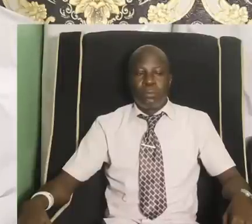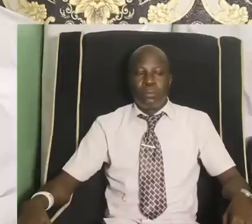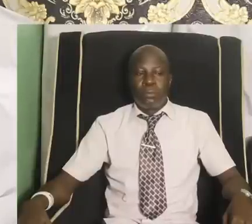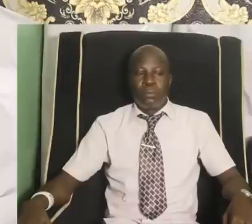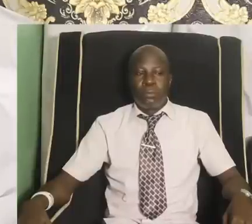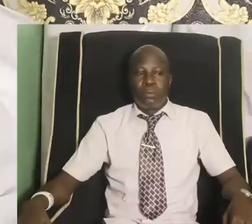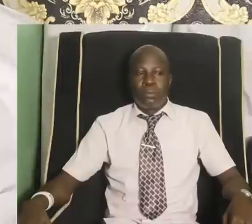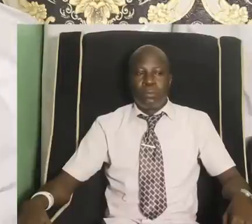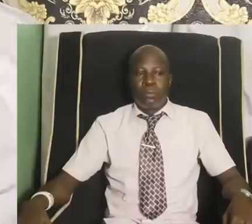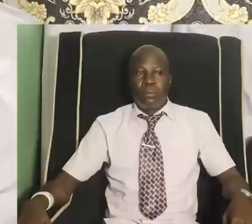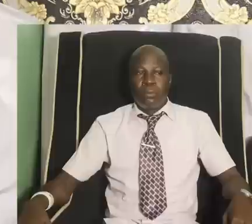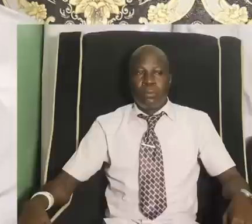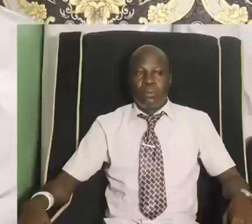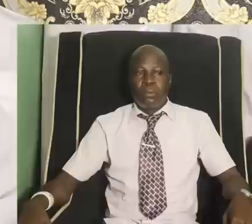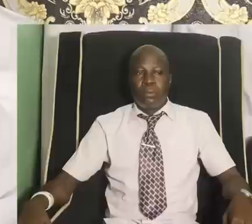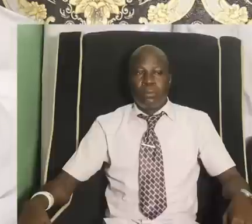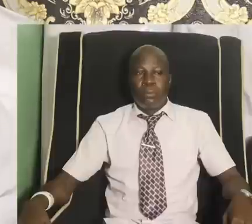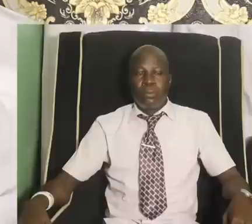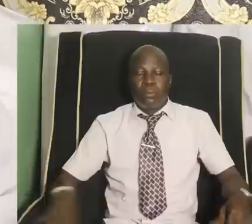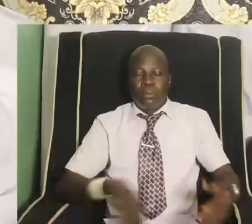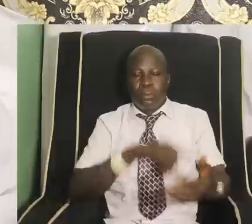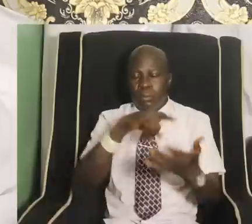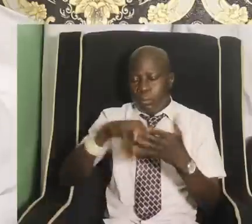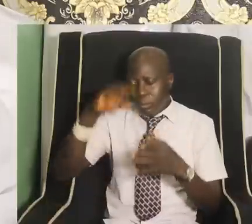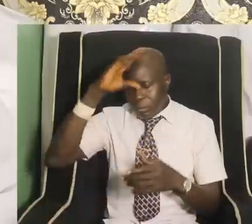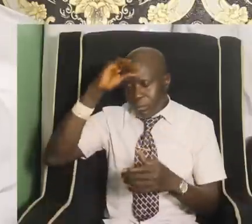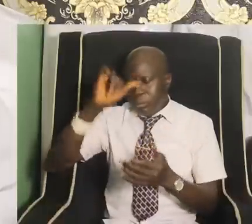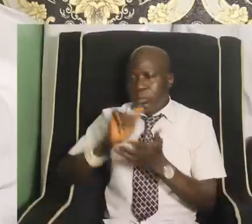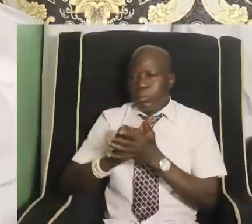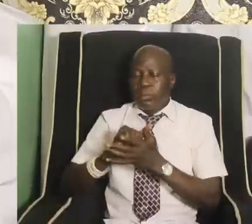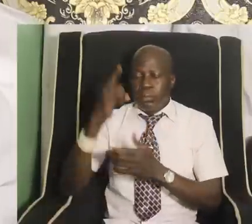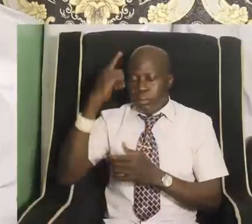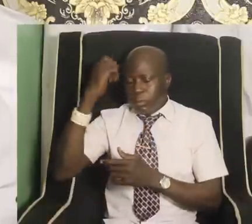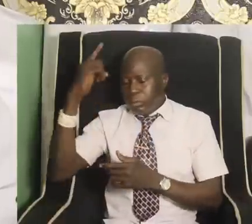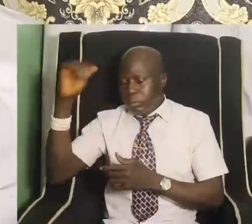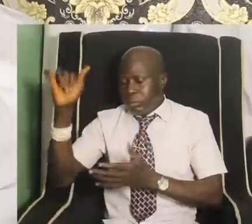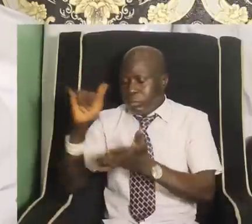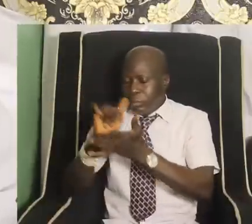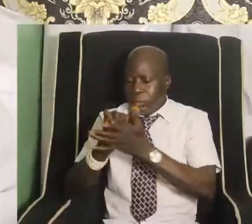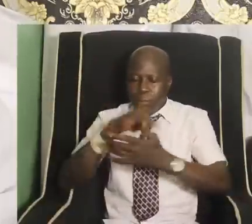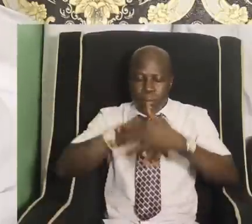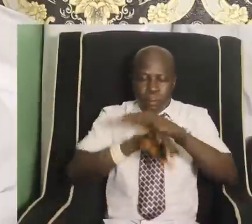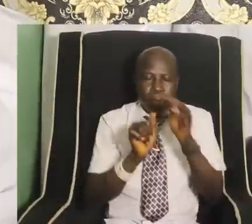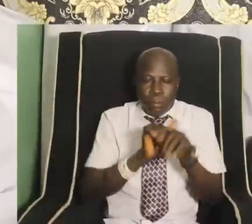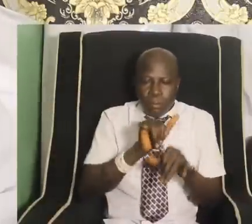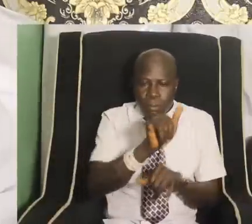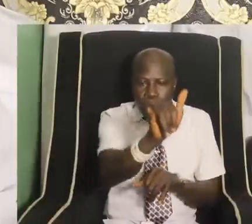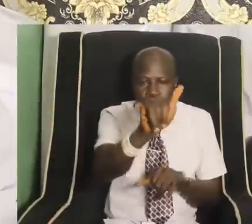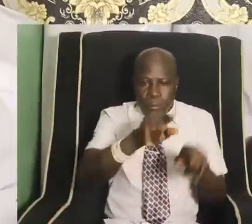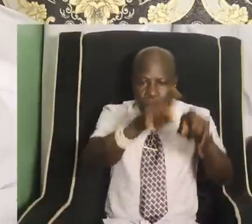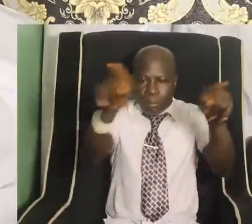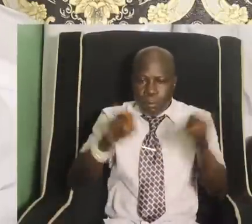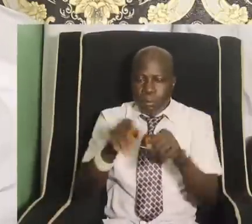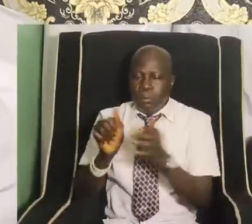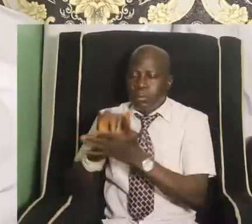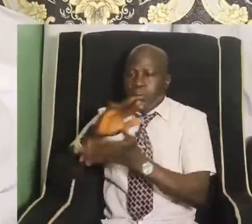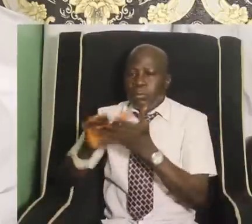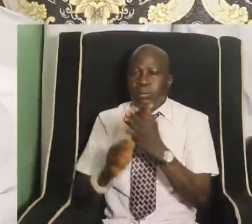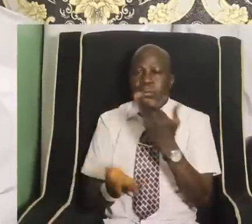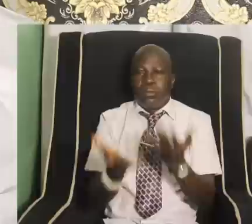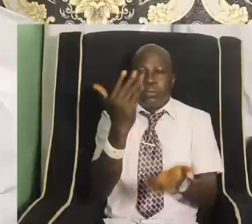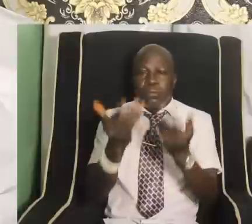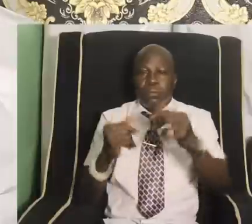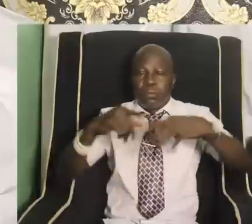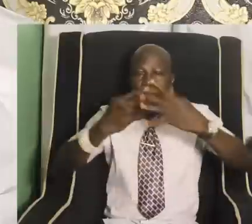ibe lo n ti taji. This man dreamed that he was at the airport and there was a fire